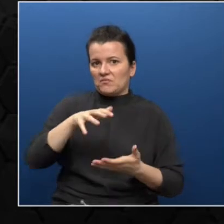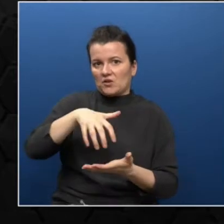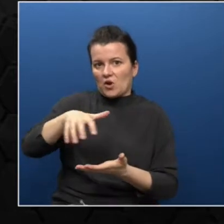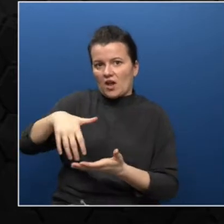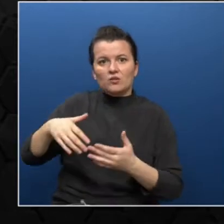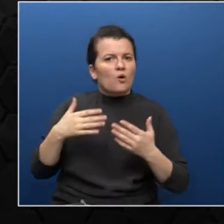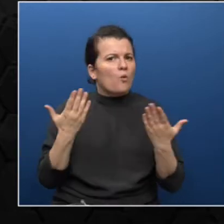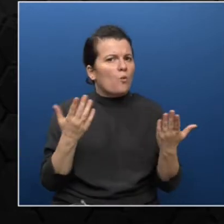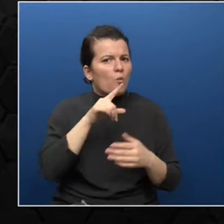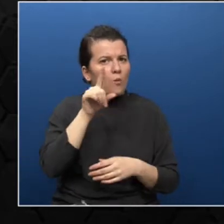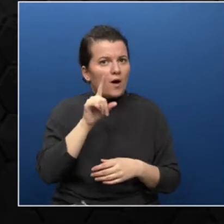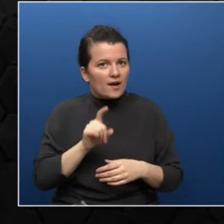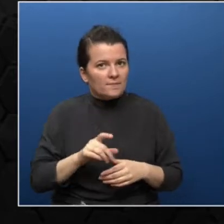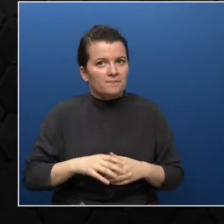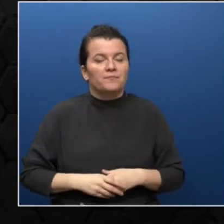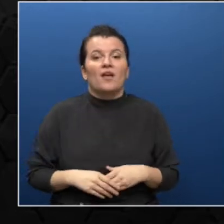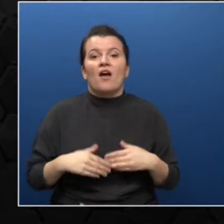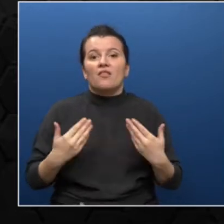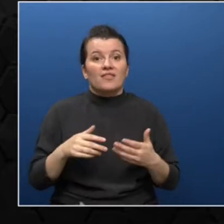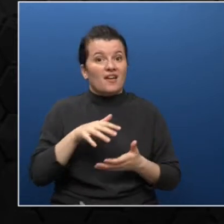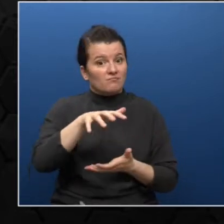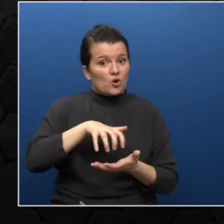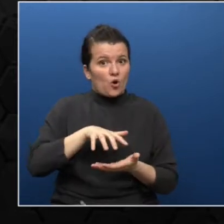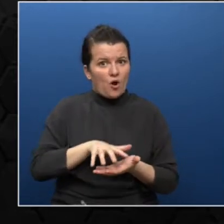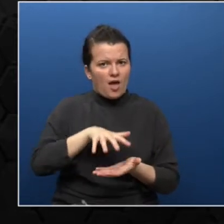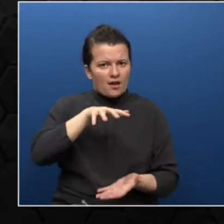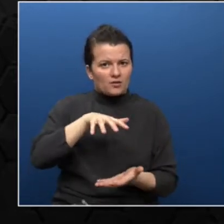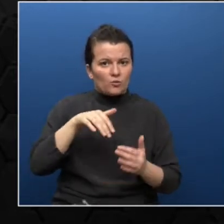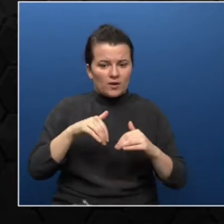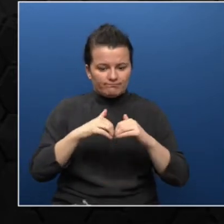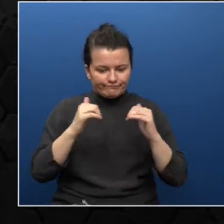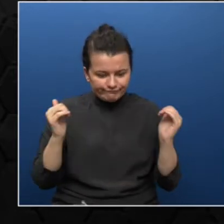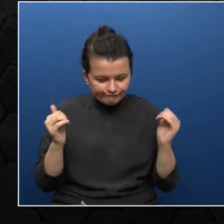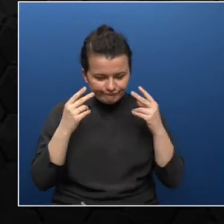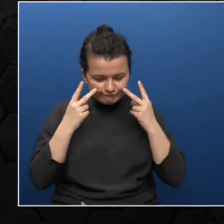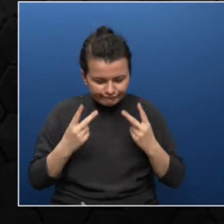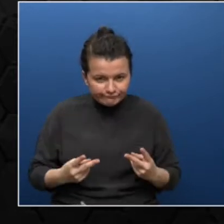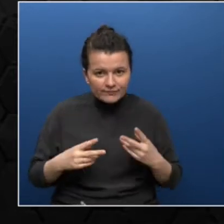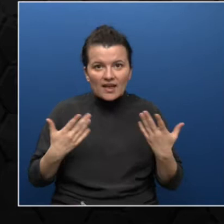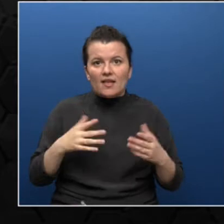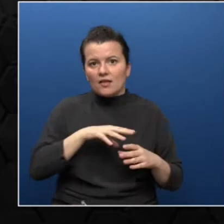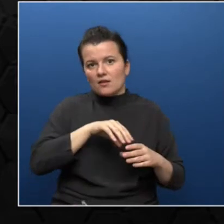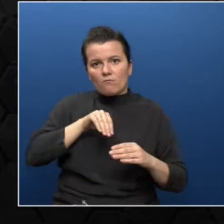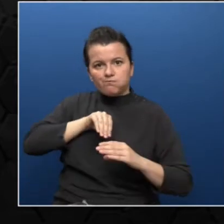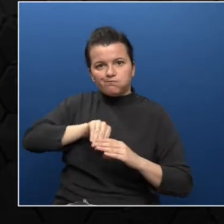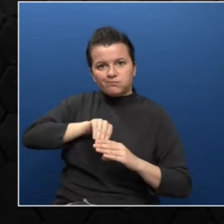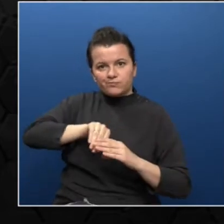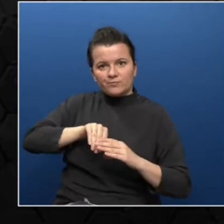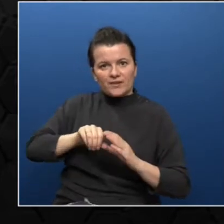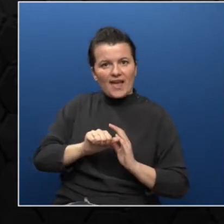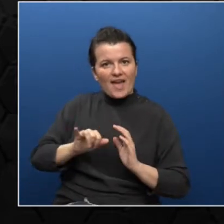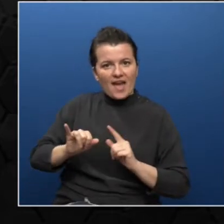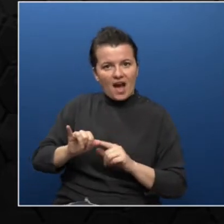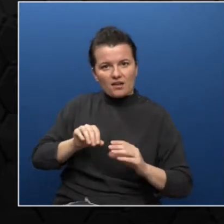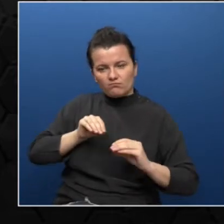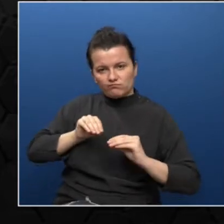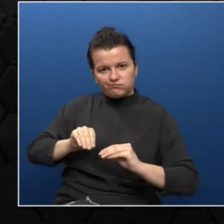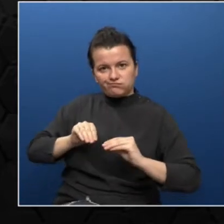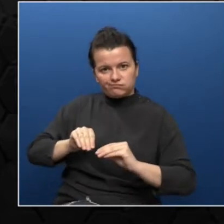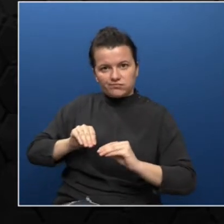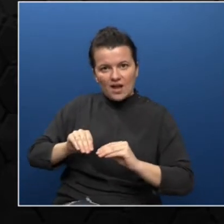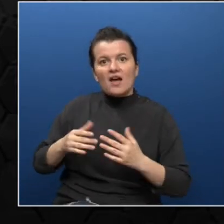that we collected. We'll talk about the model and the inference of the data. And then we'll share